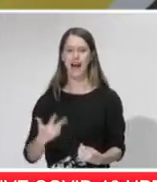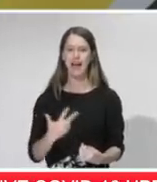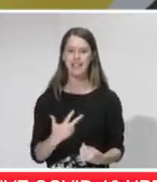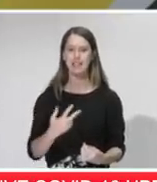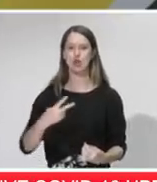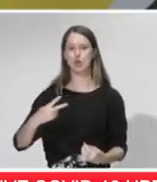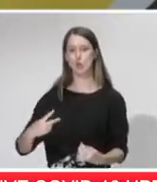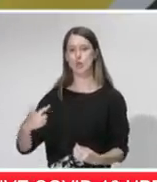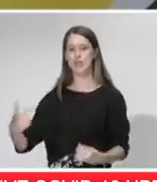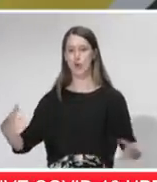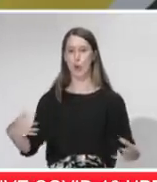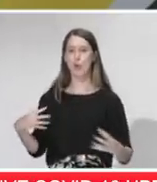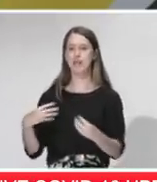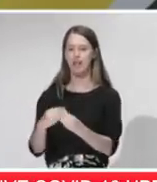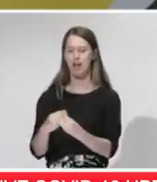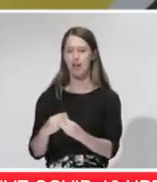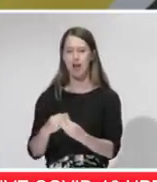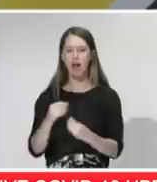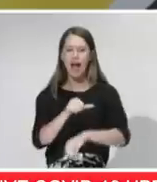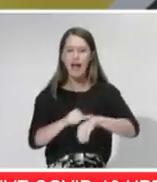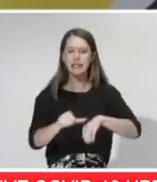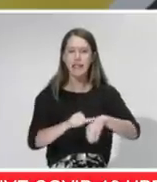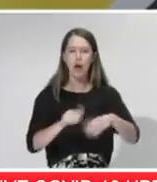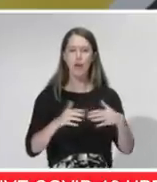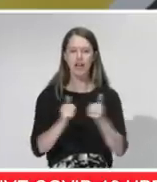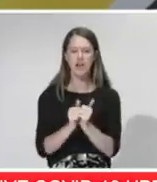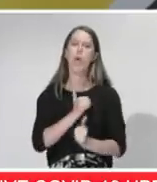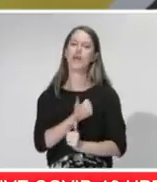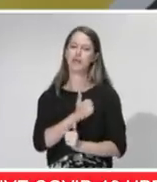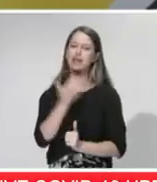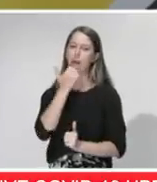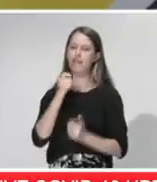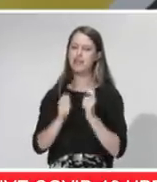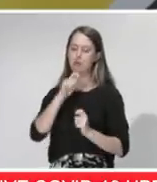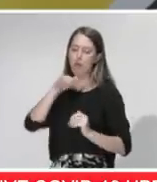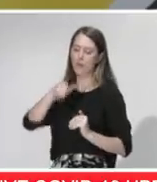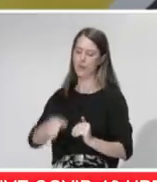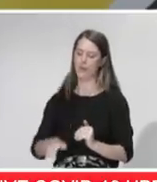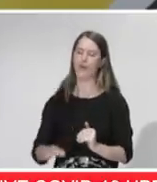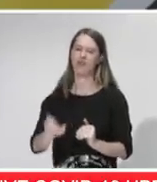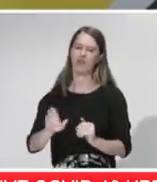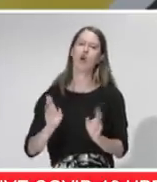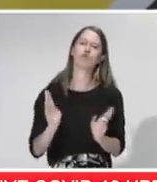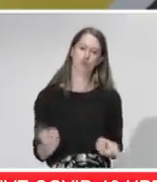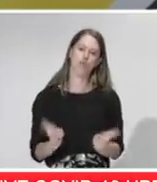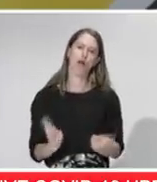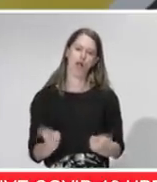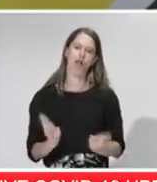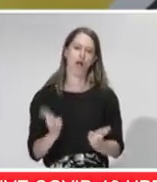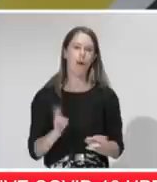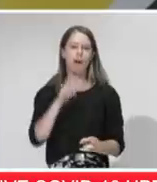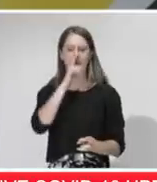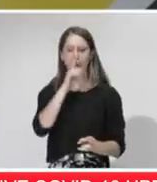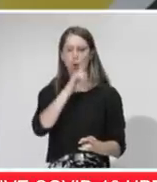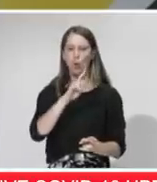62,827. Now we were expecting a drop-off in testing over the Easter period. This is a pattern we see in terms of